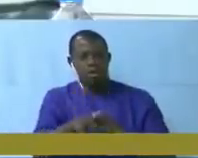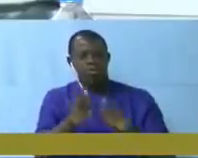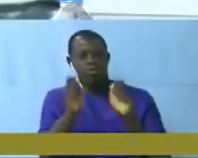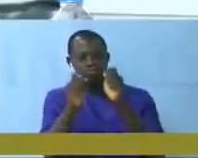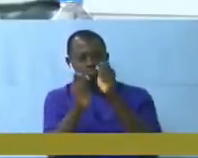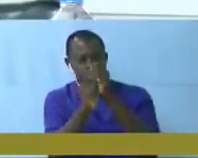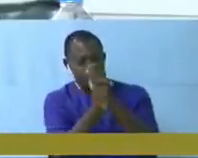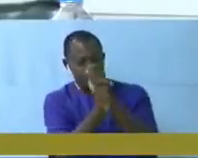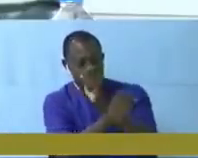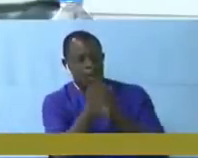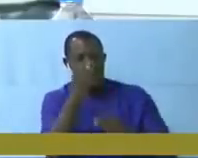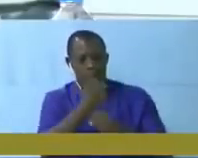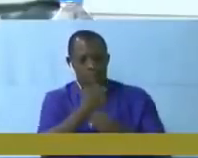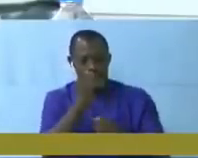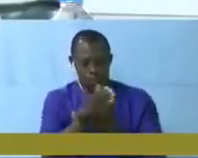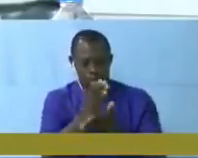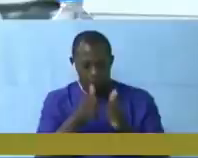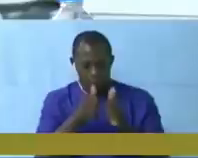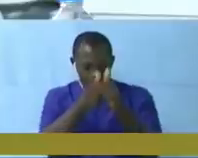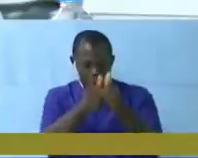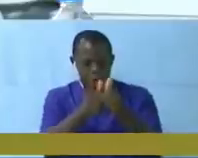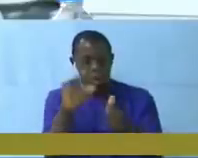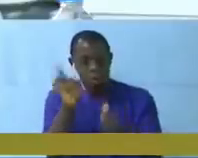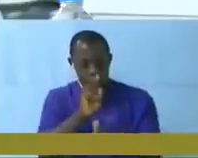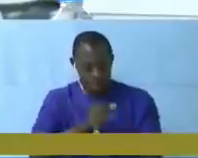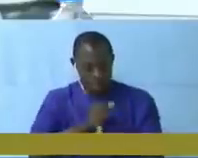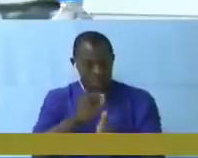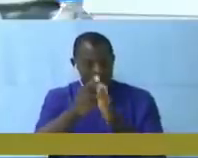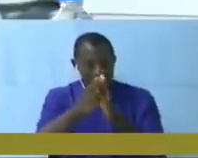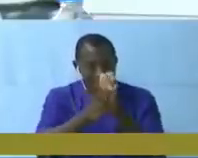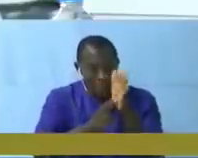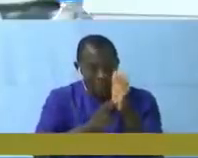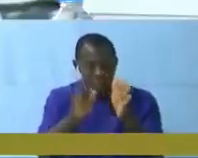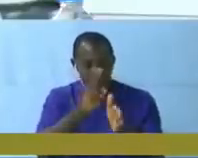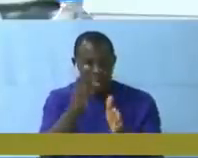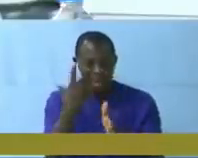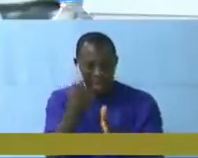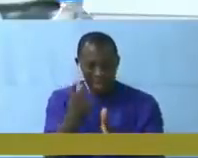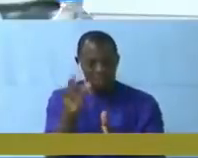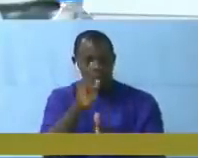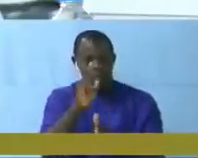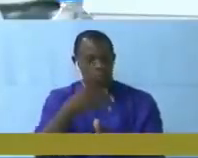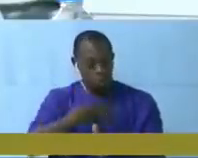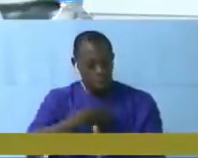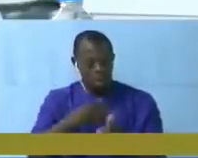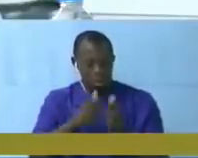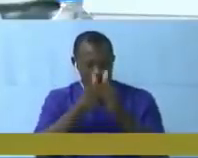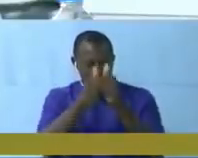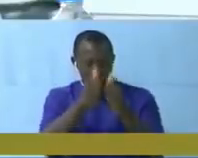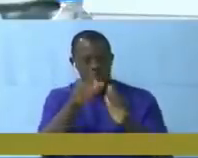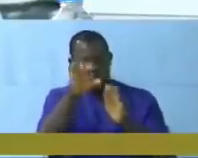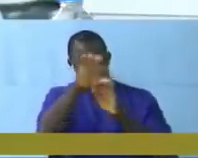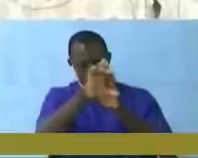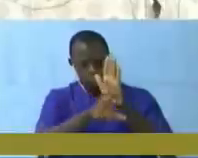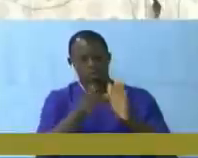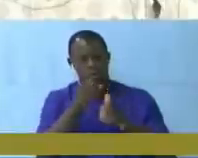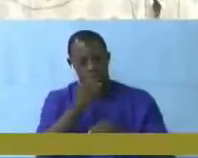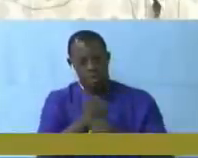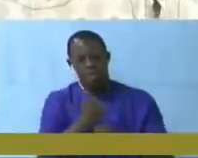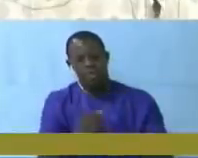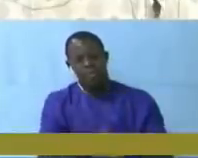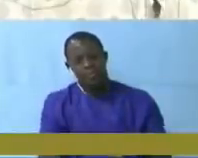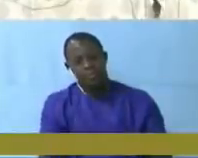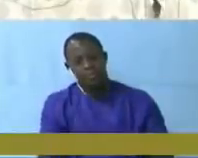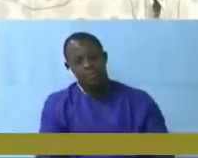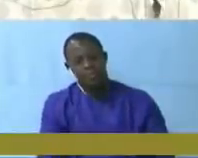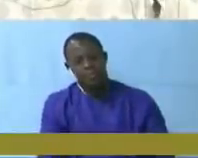modify to suit their needs. Ñep xamnañ nak ne suufu nguur nak di coup d'etat nek na lo xamne ni depo wut ak yoon